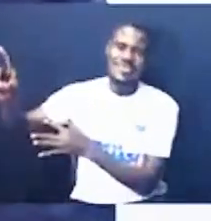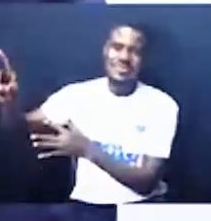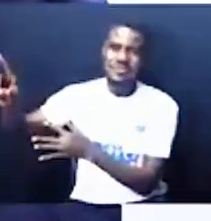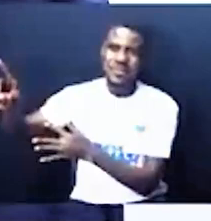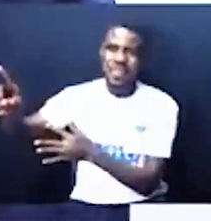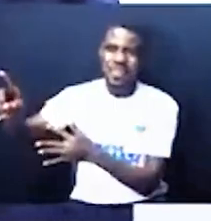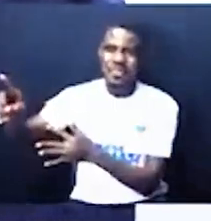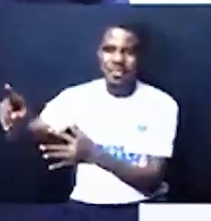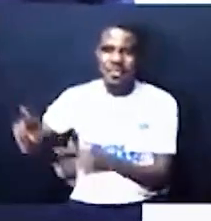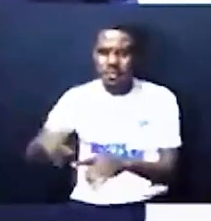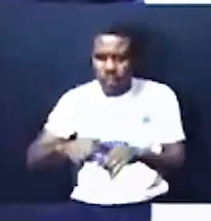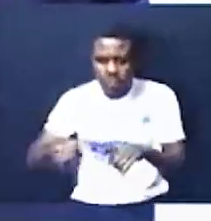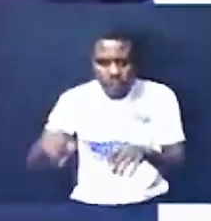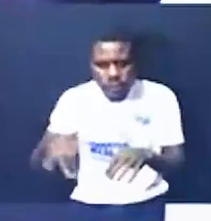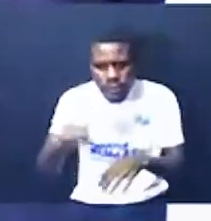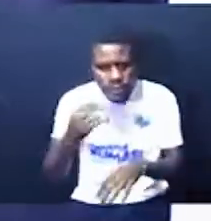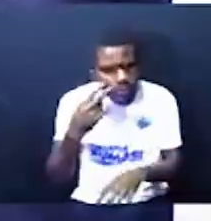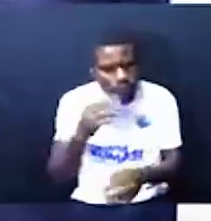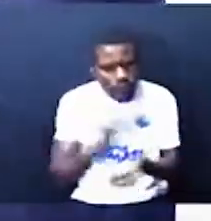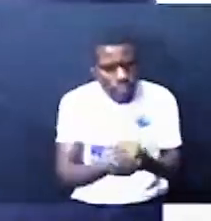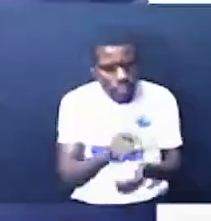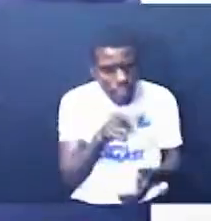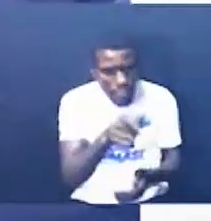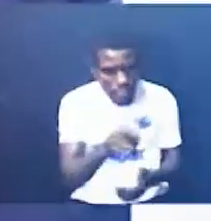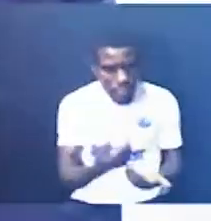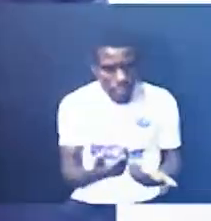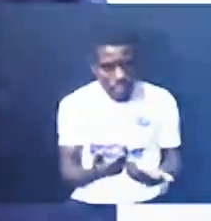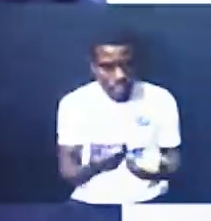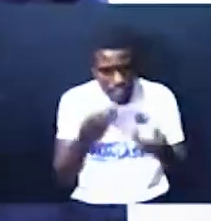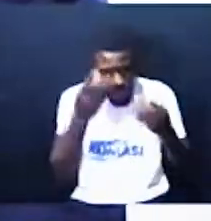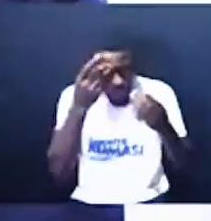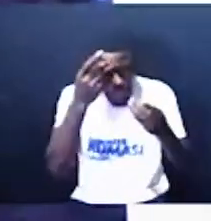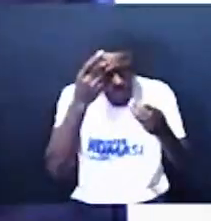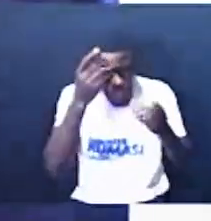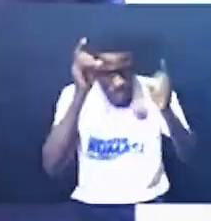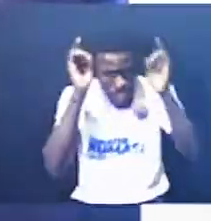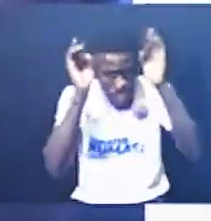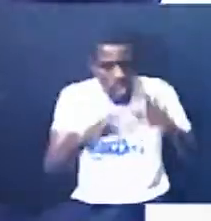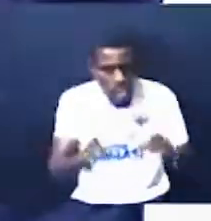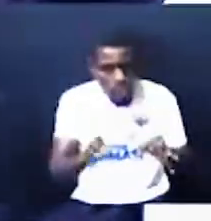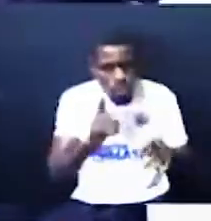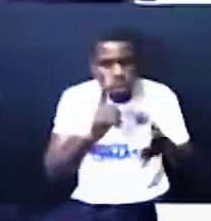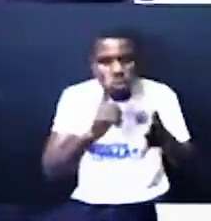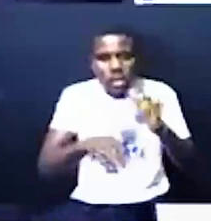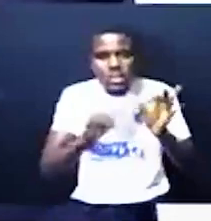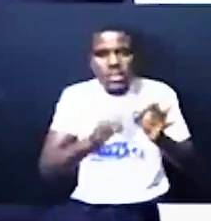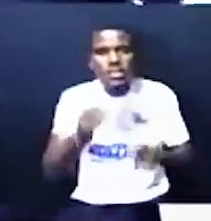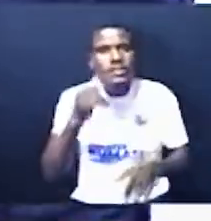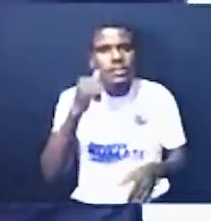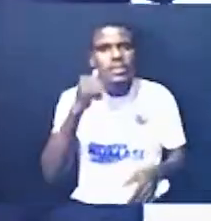that one was also dangerous for us. Now, what if she dies? So the